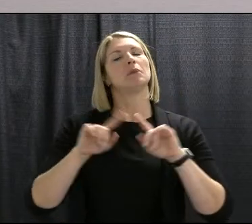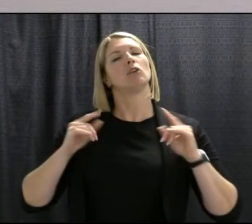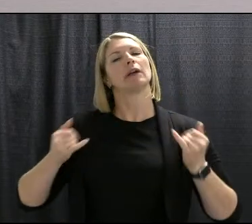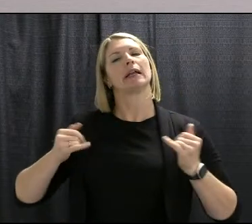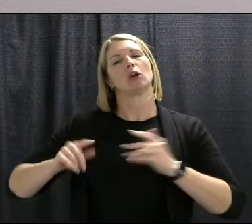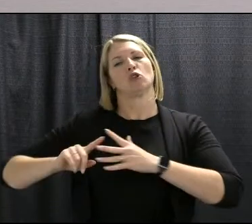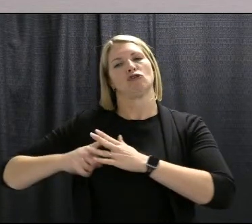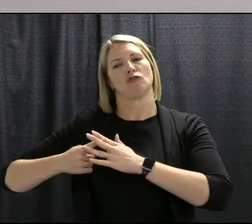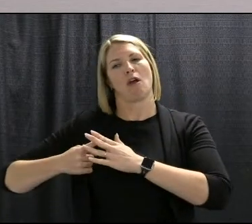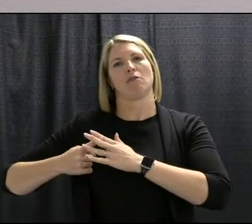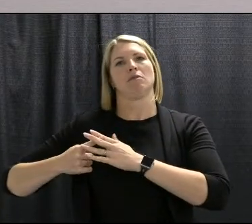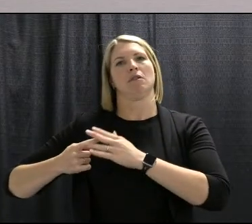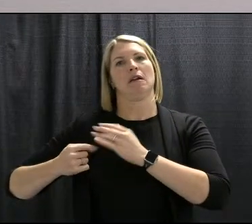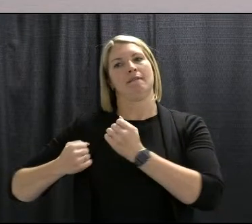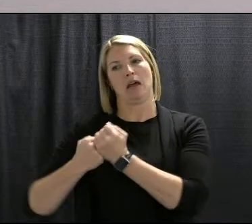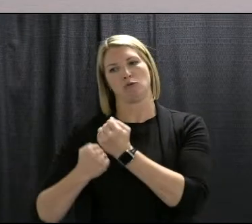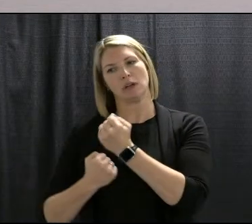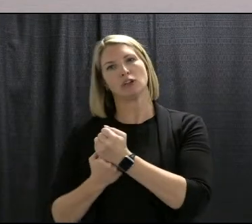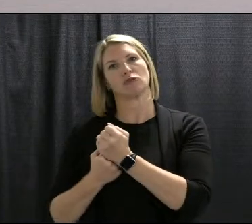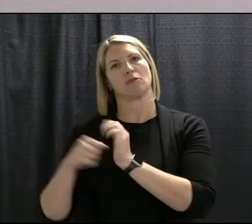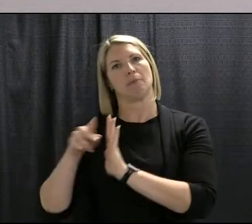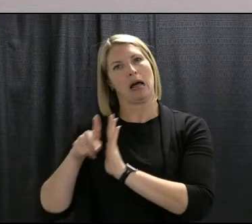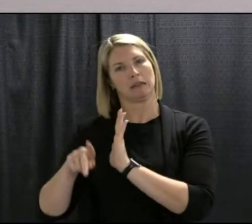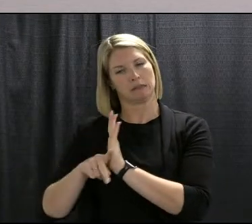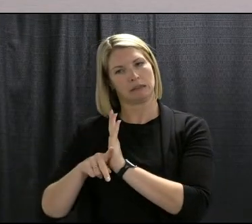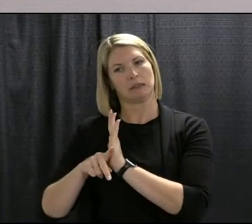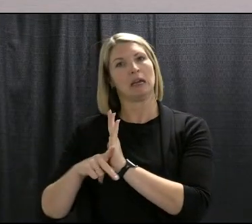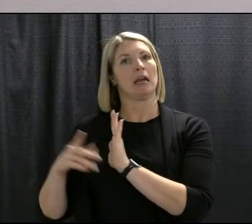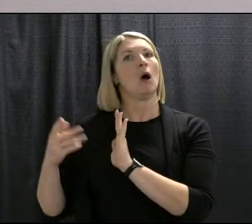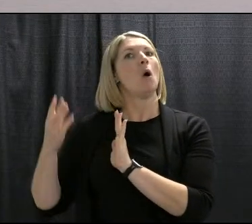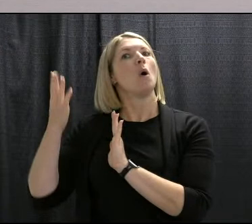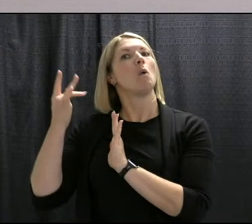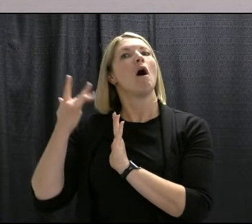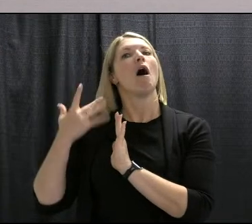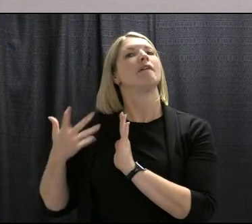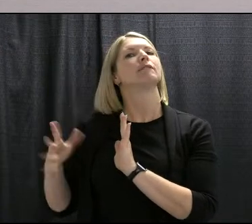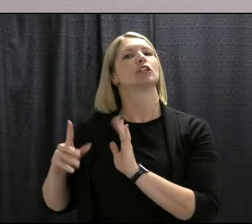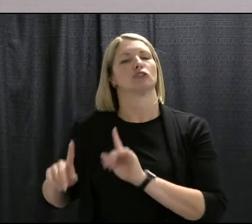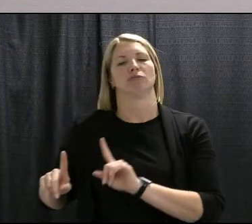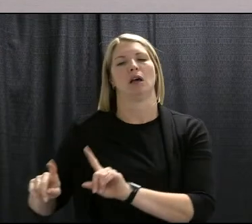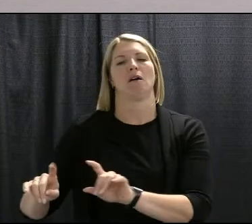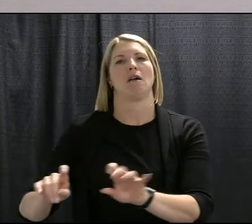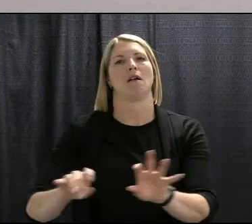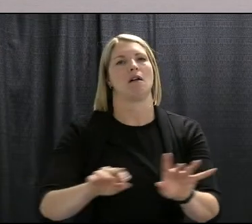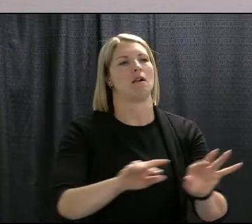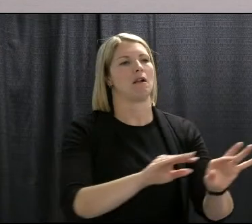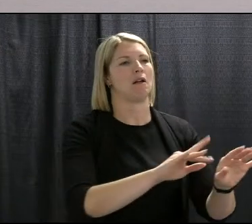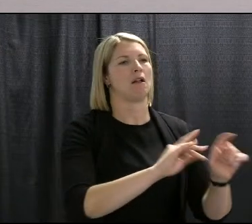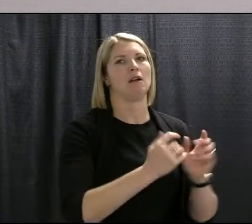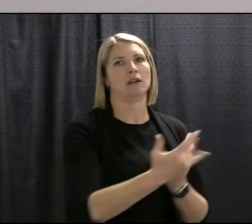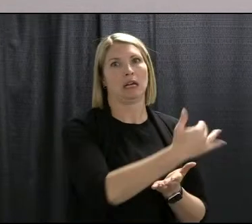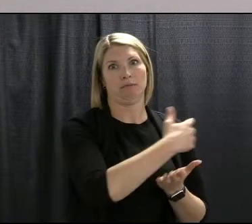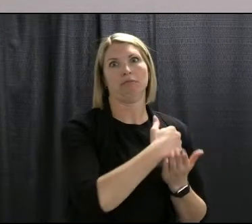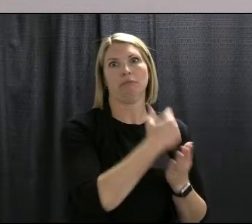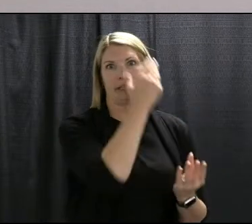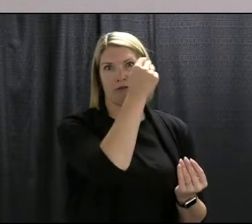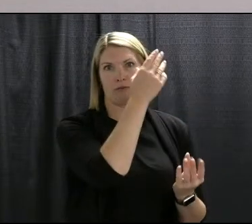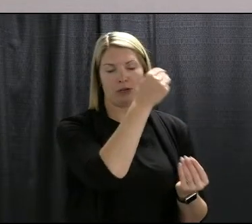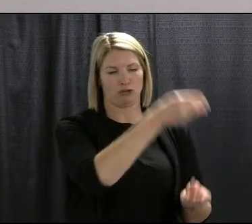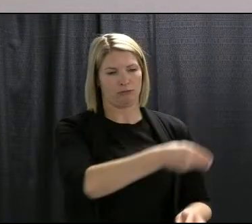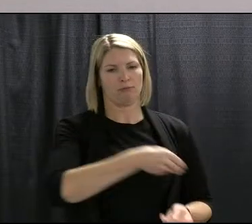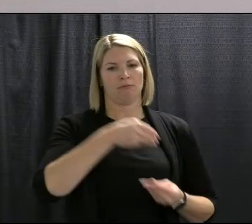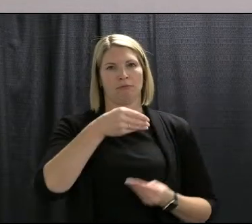that we've created here based on other jurisdictions, based on the research from our as Minister Cody mentioned, the fantastic staff that we have